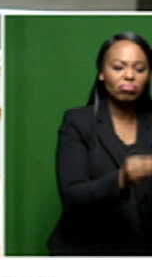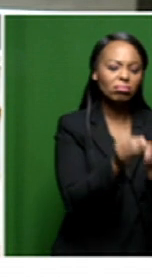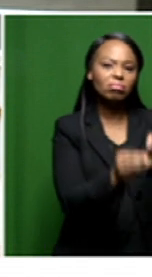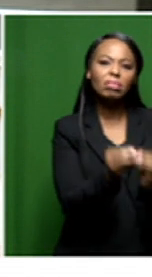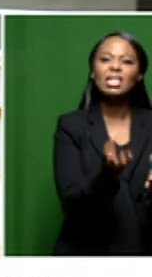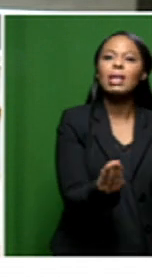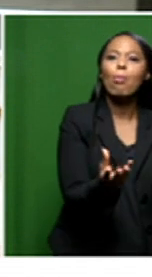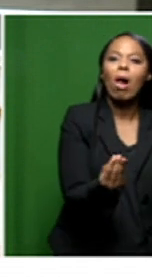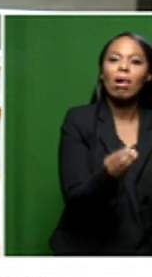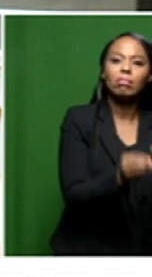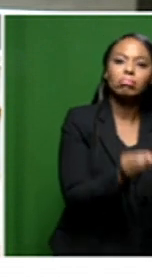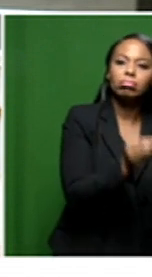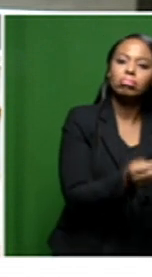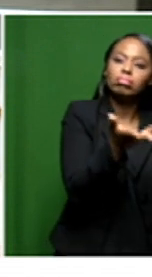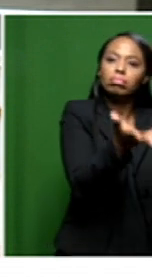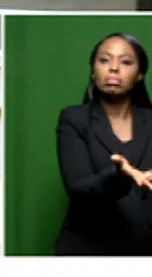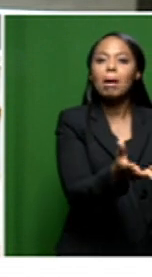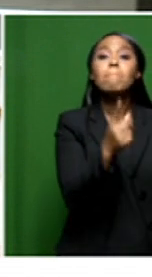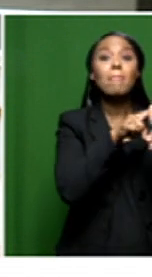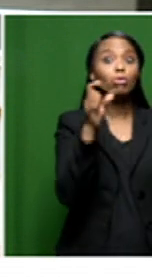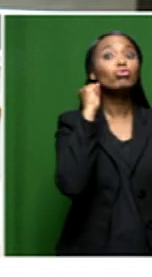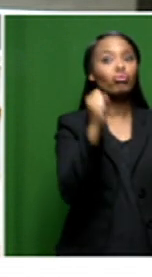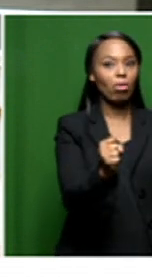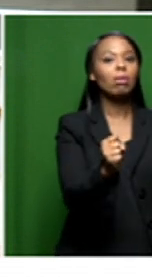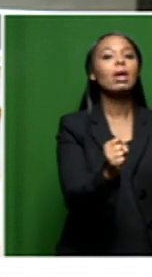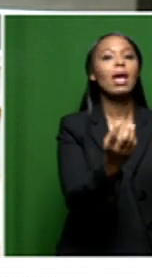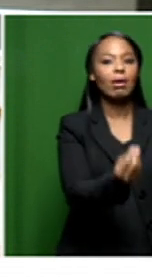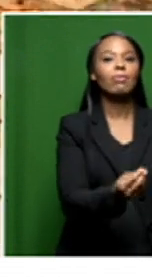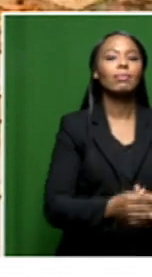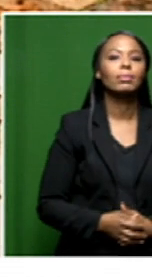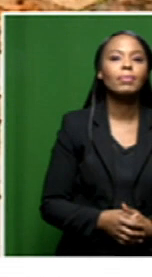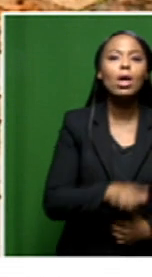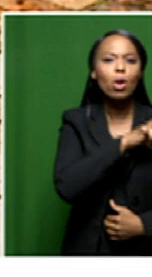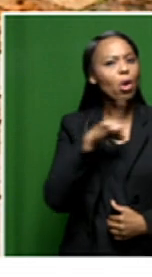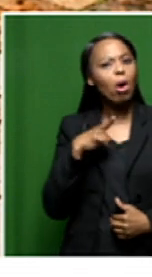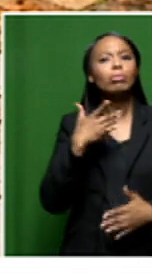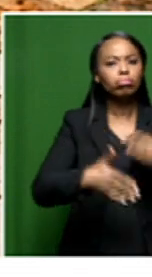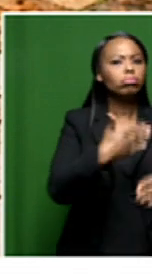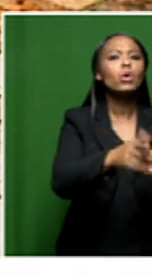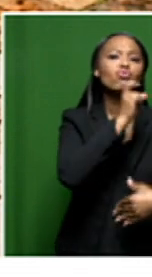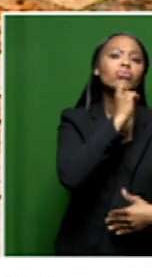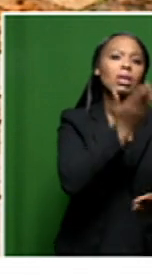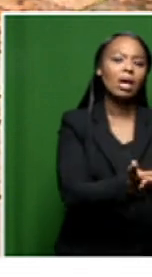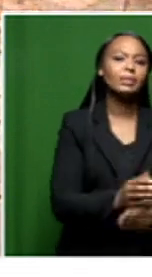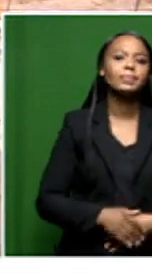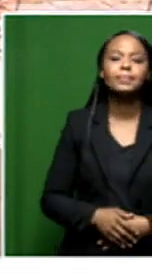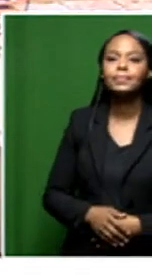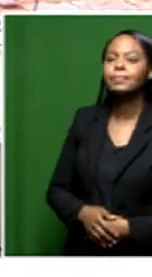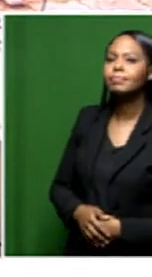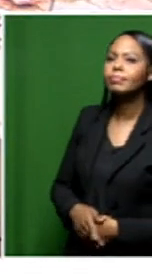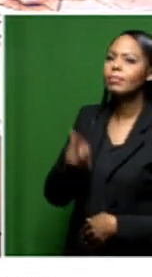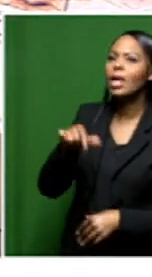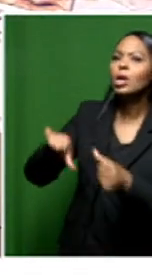simple woodwork and steel, which makes it very, very strong. So you know, the lifespan should be very long. Sure. You are described as a